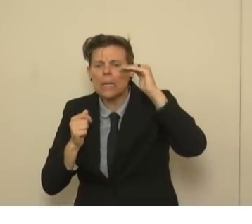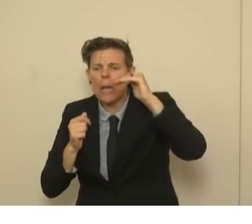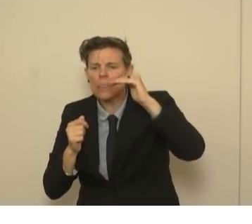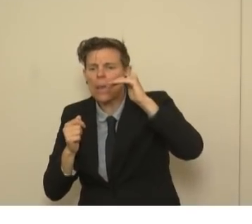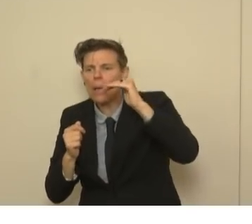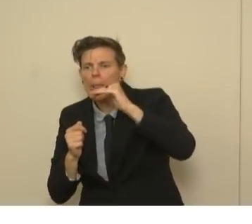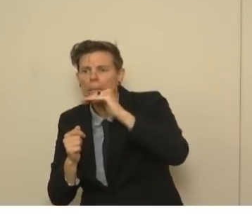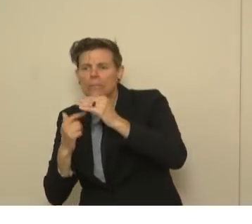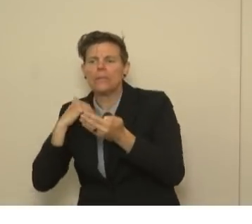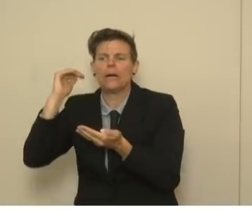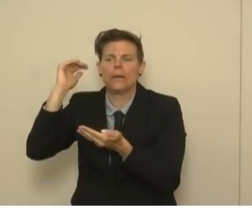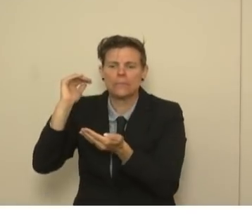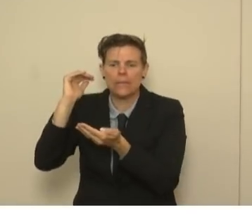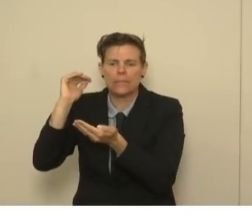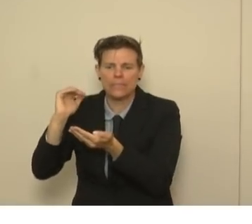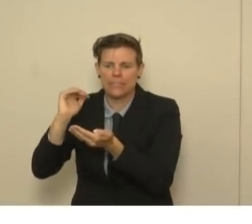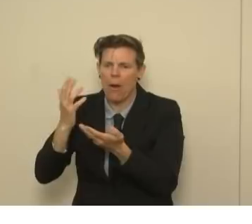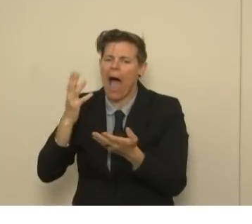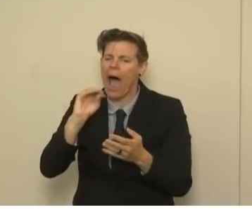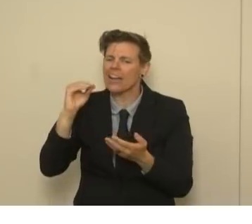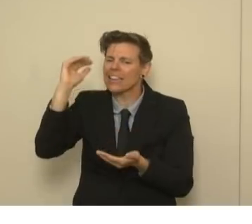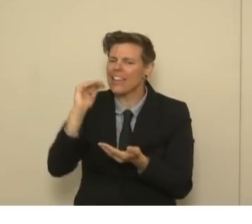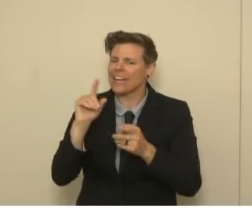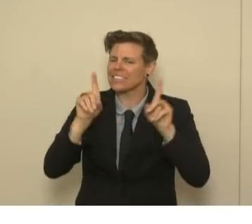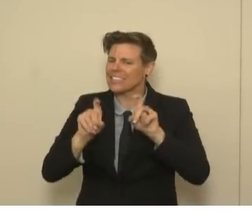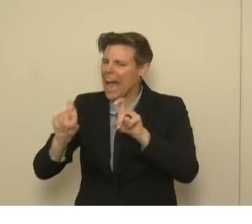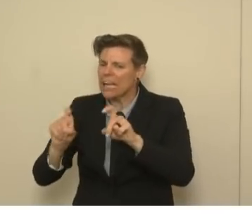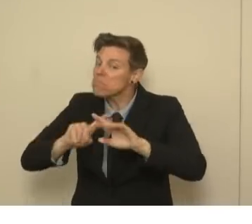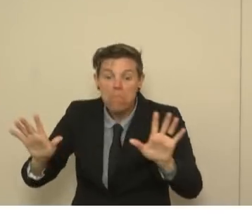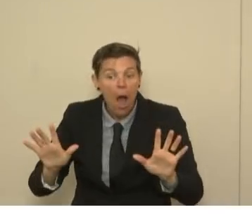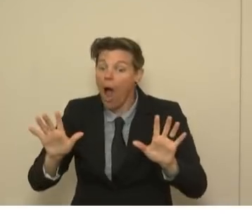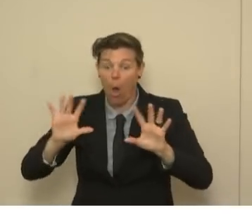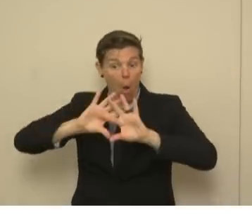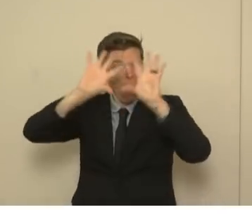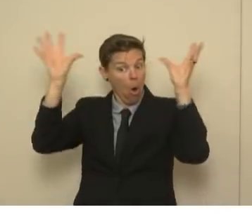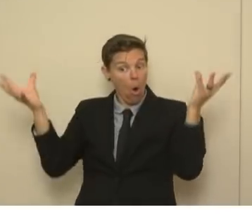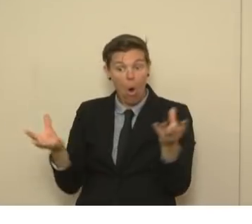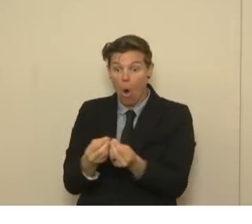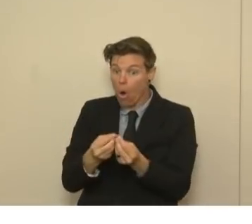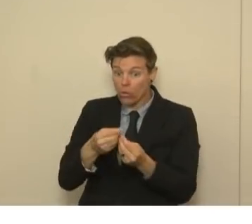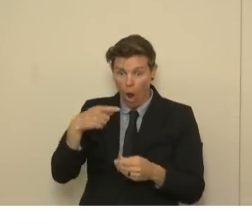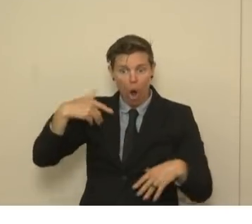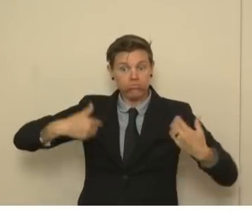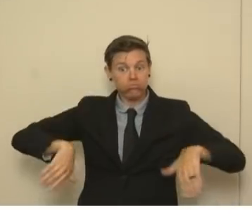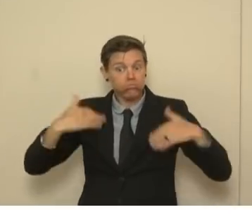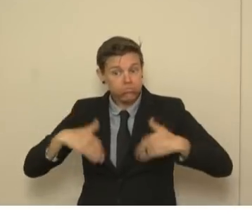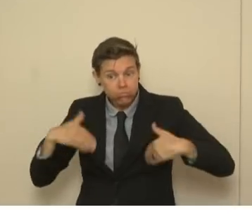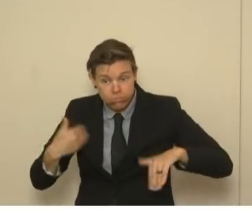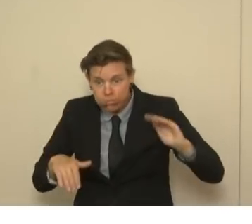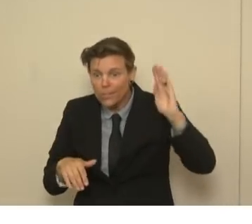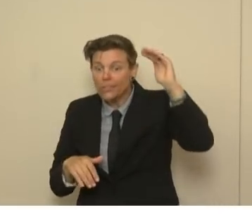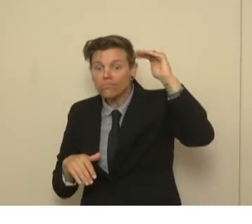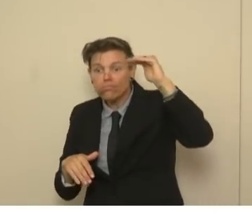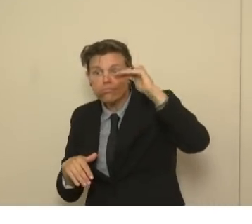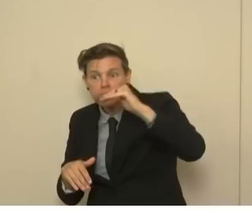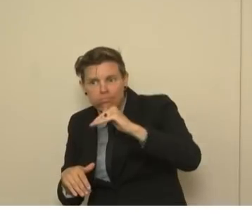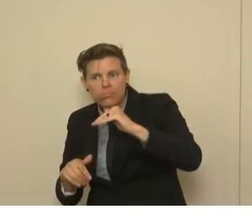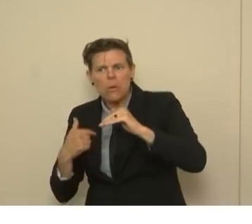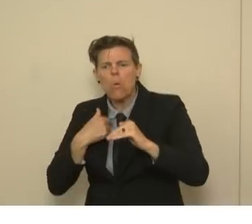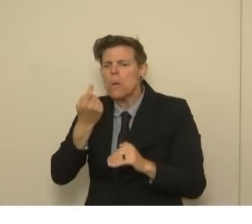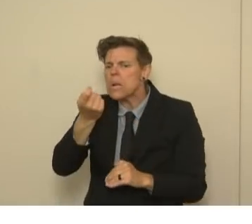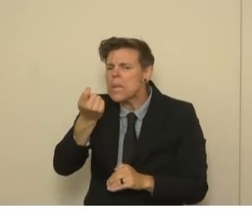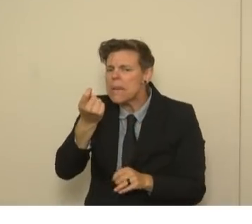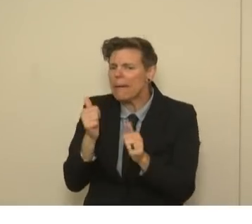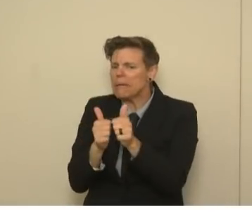collections, but you can see that trend is coming down throughout the state. There's a lag on this, so we had a case